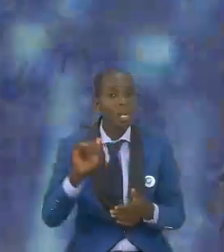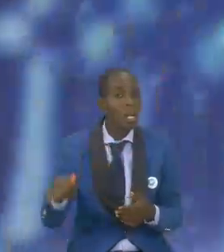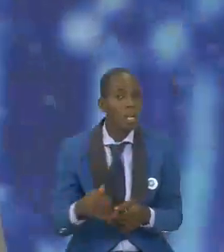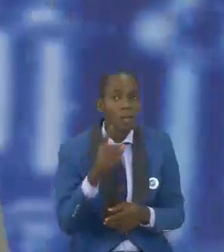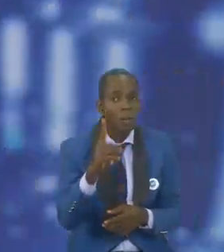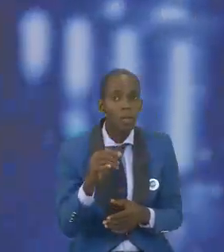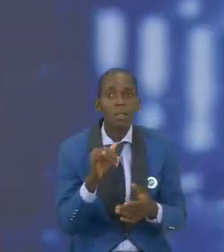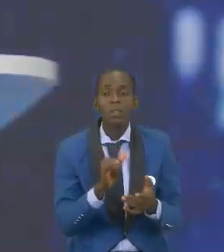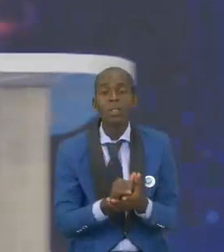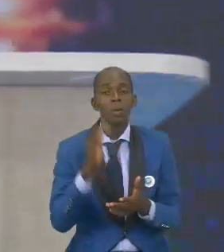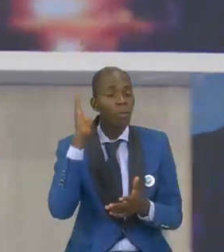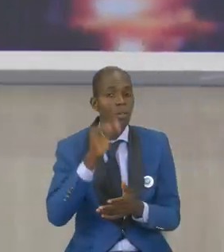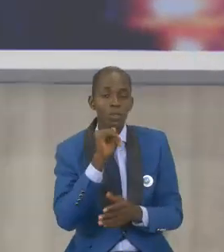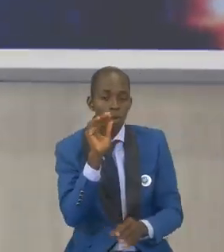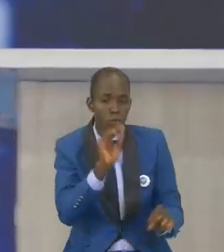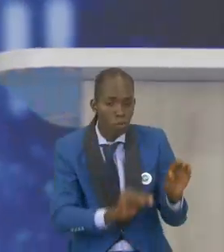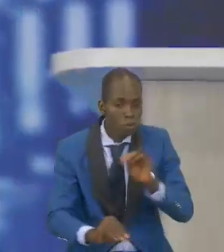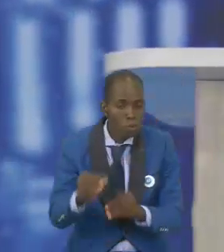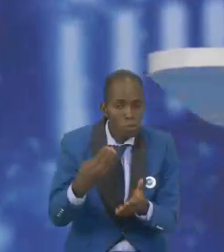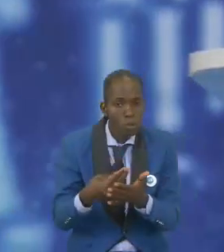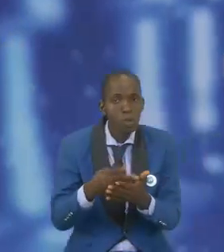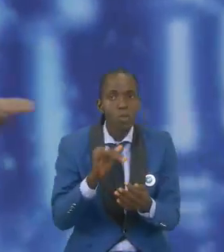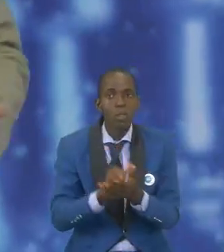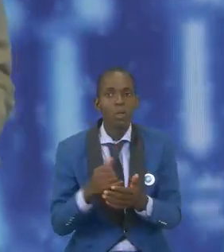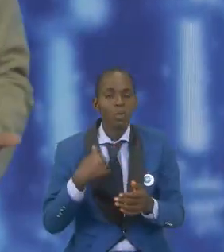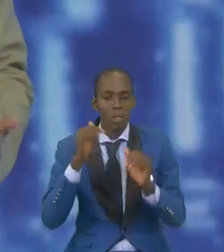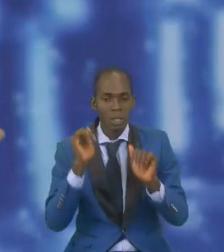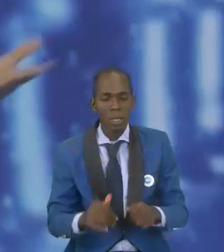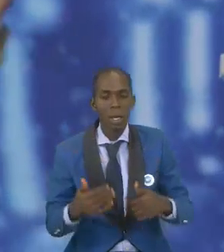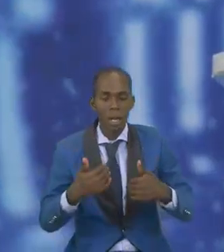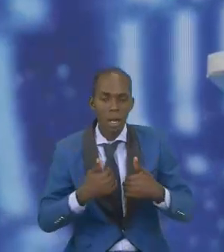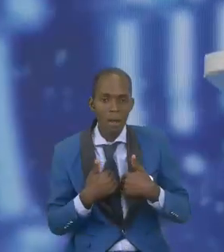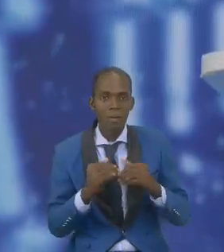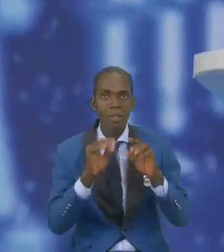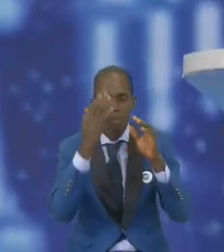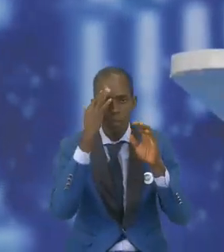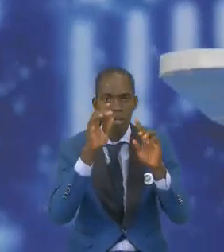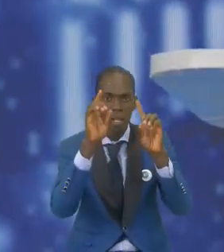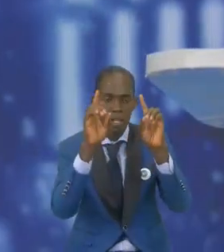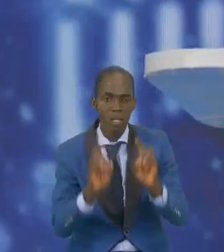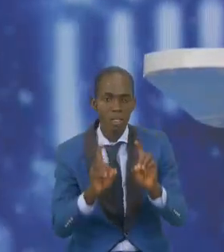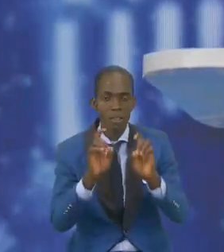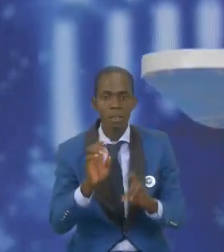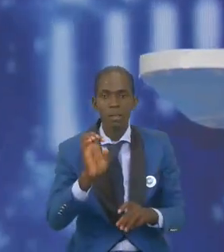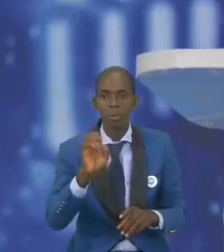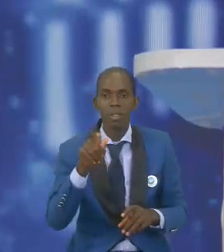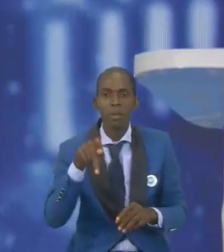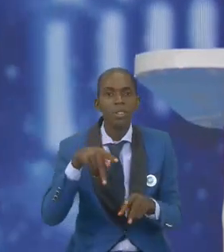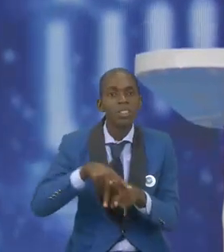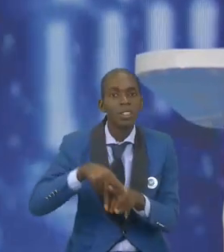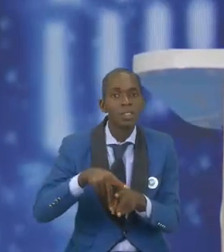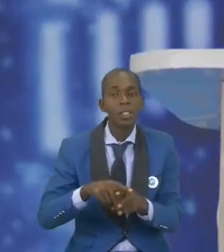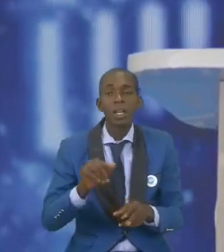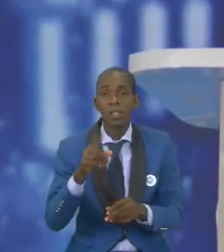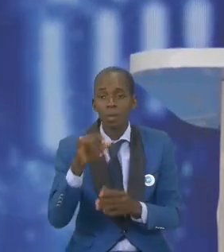not contribute money so that we can have exam explode, anybody that will not contribute, that person we're going to report him